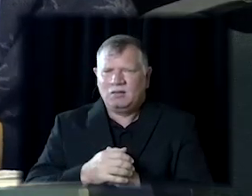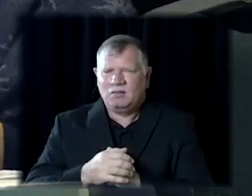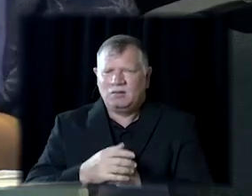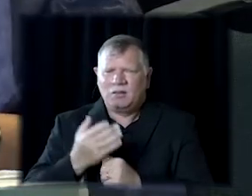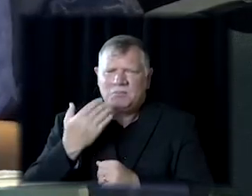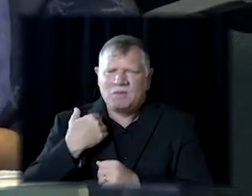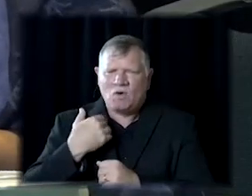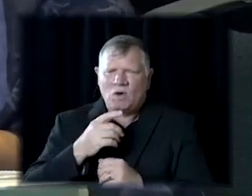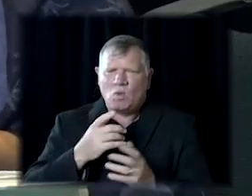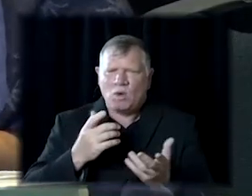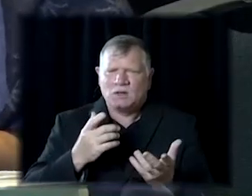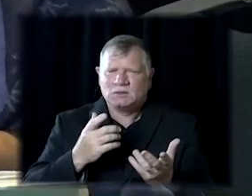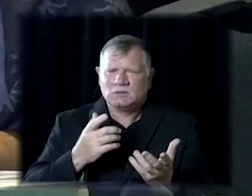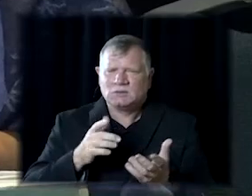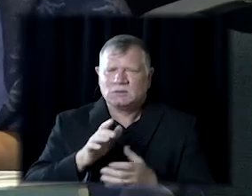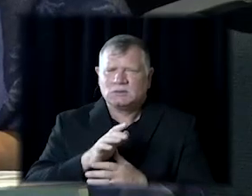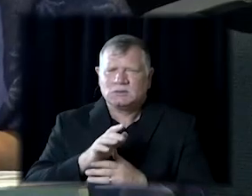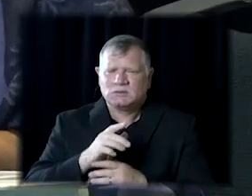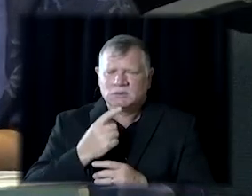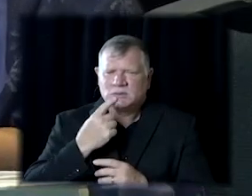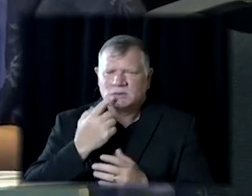It was some